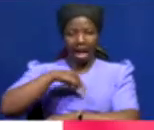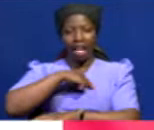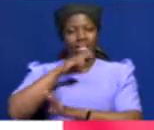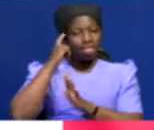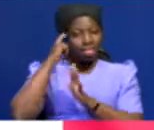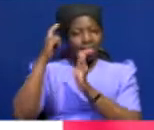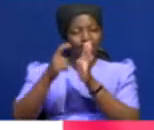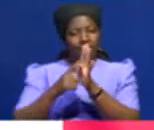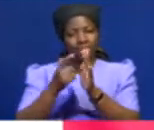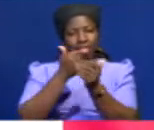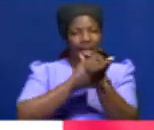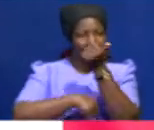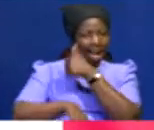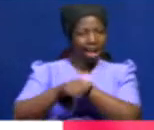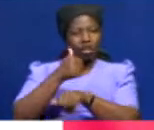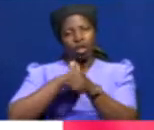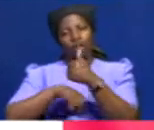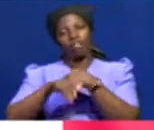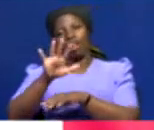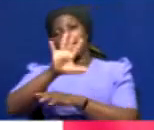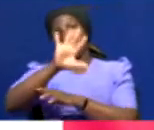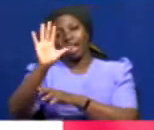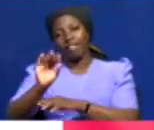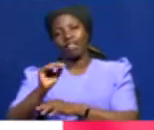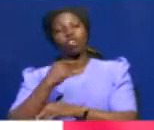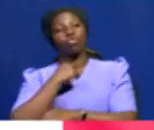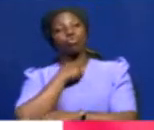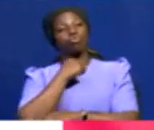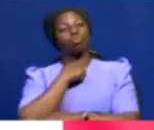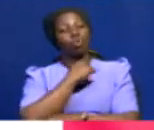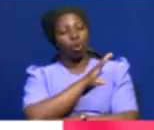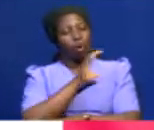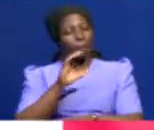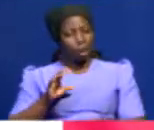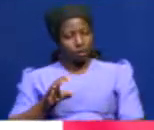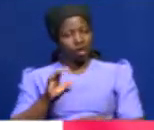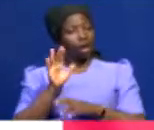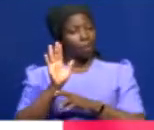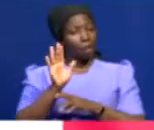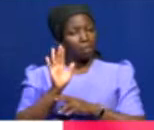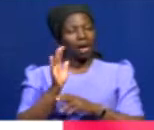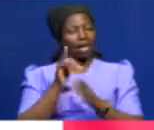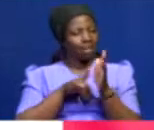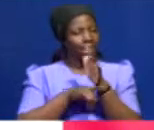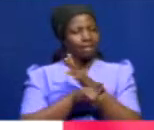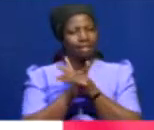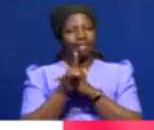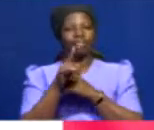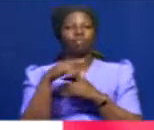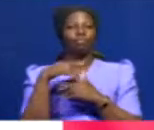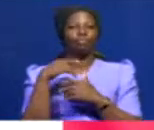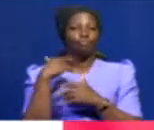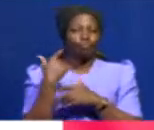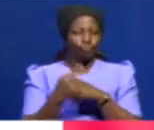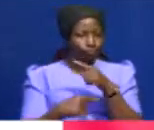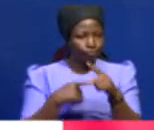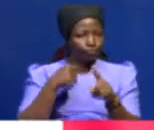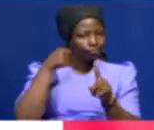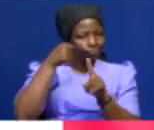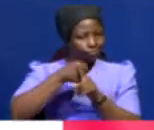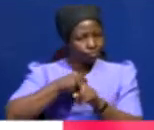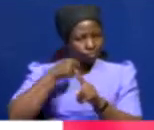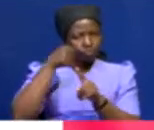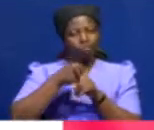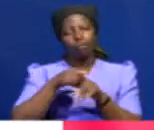the effort that the African Union Commission has made in persistently pursuing